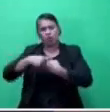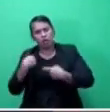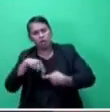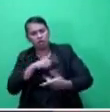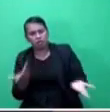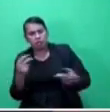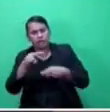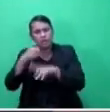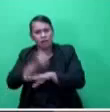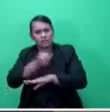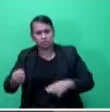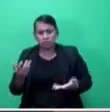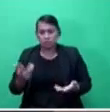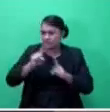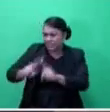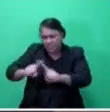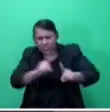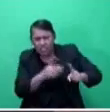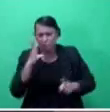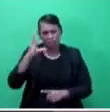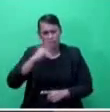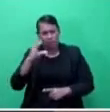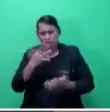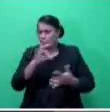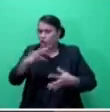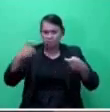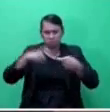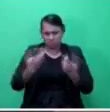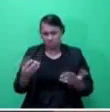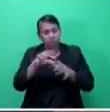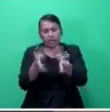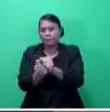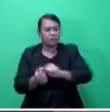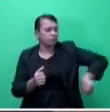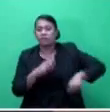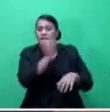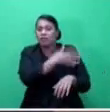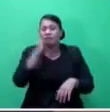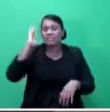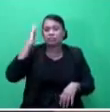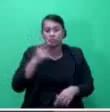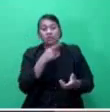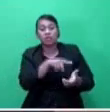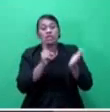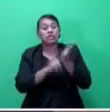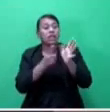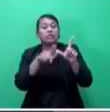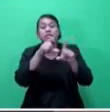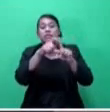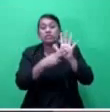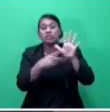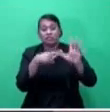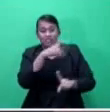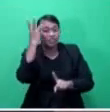sir, silly statements like this do not belong to this August House. They should keep it on Facebook like Honorable Linda Tambue. Mr. Speaker, sir,